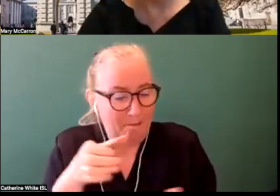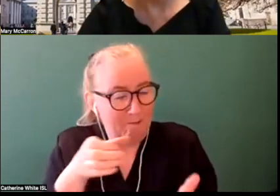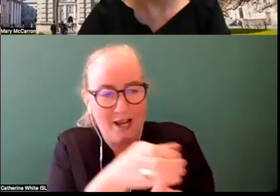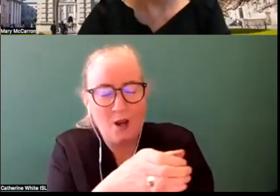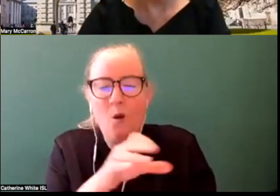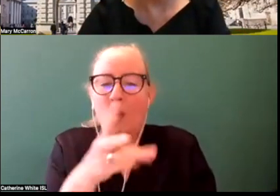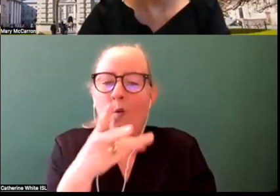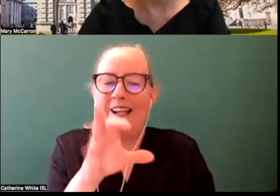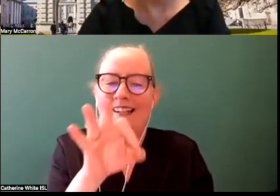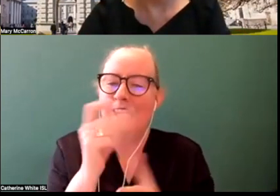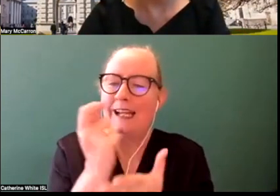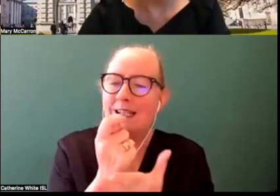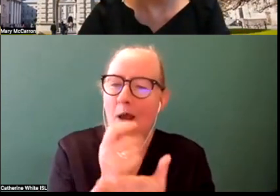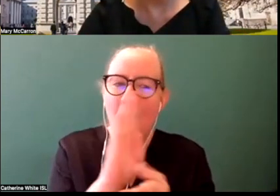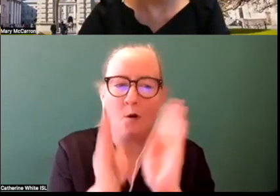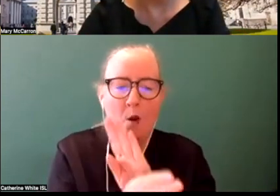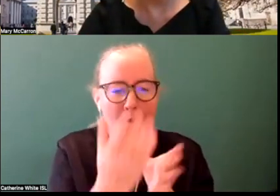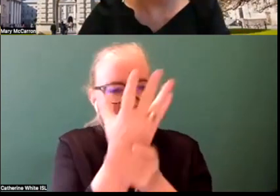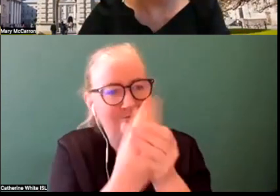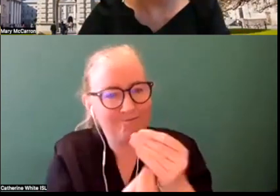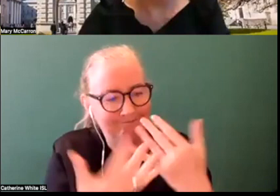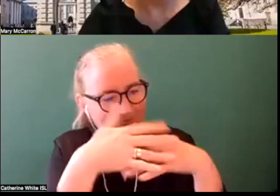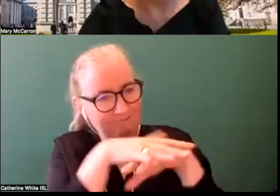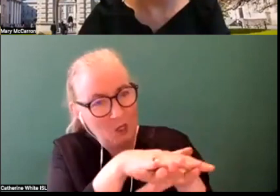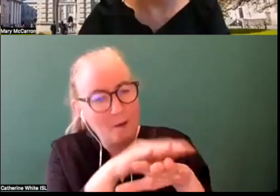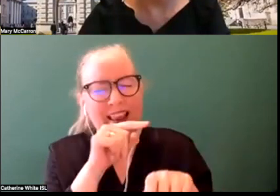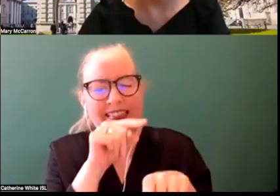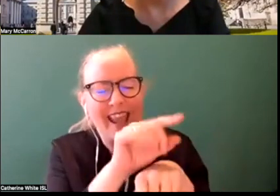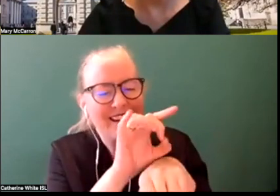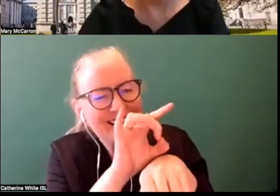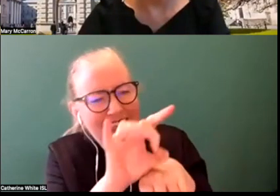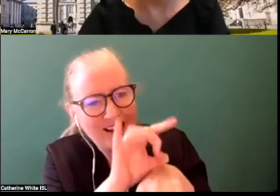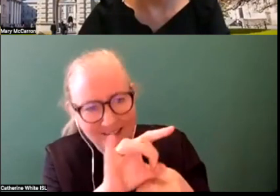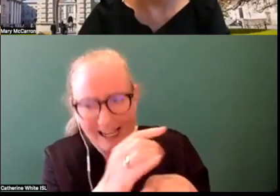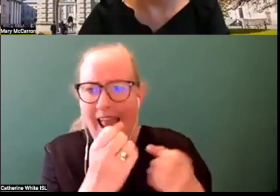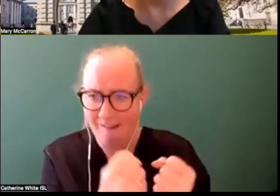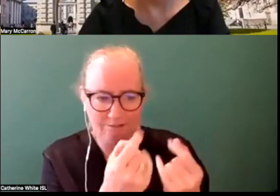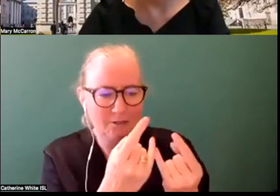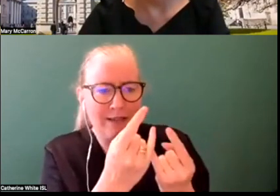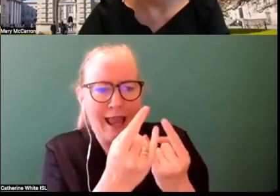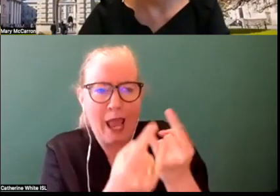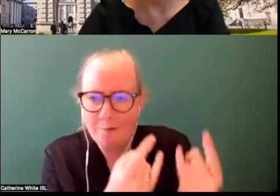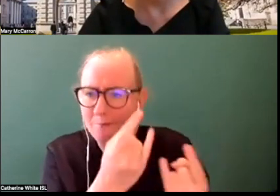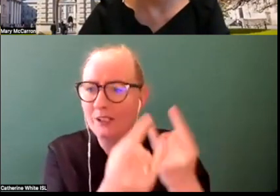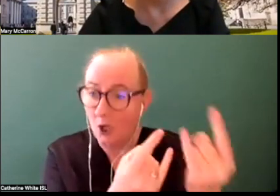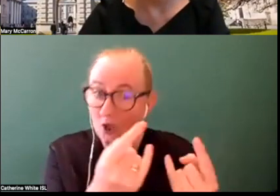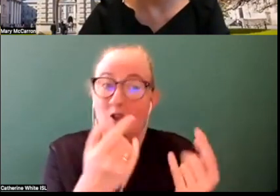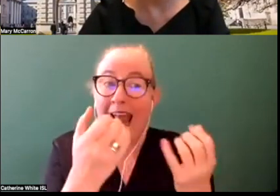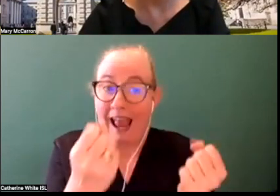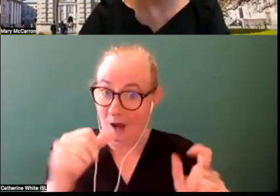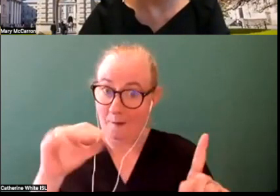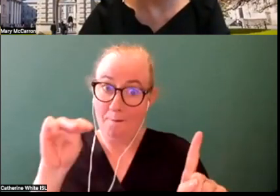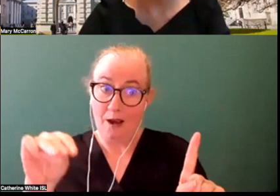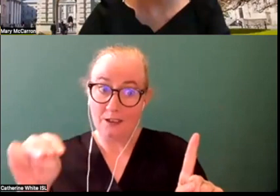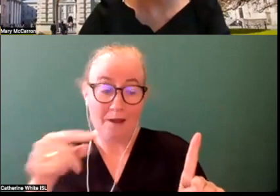to really become embedded. But those types of things are starting to happen. So I think that there are possibilities there